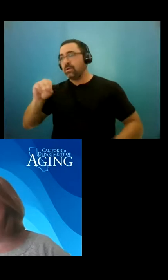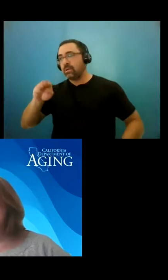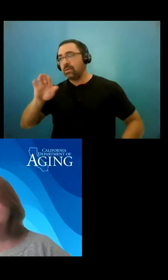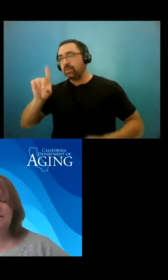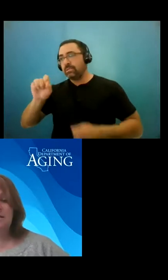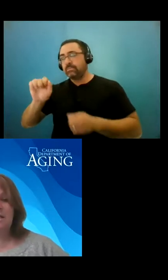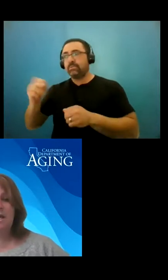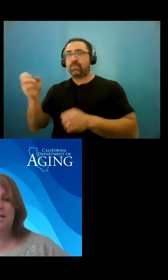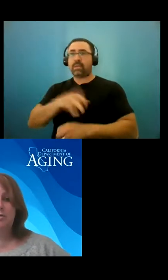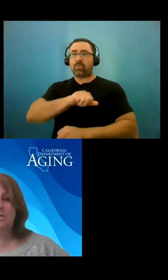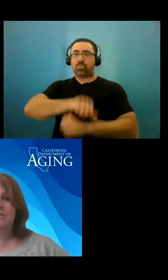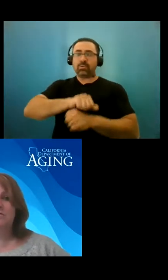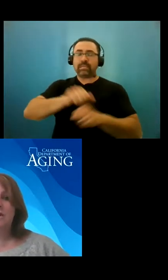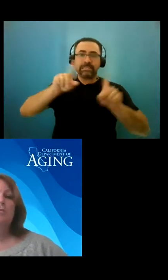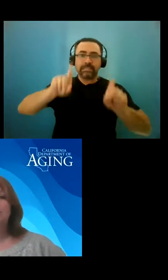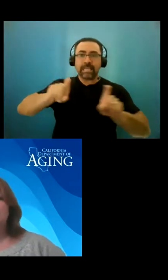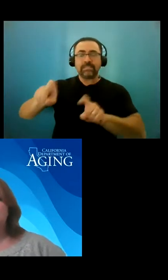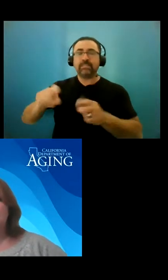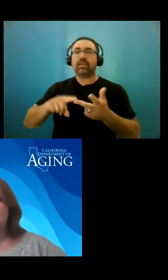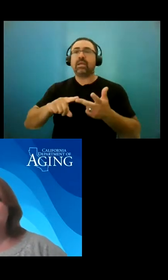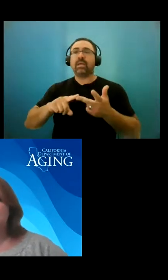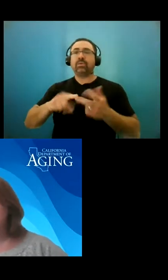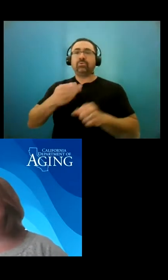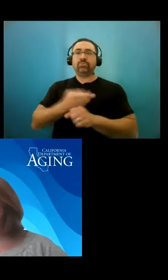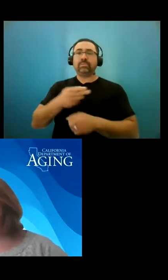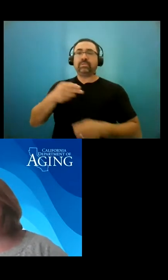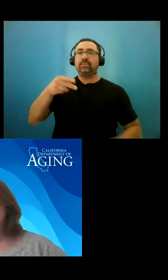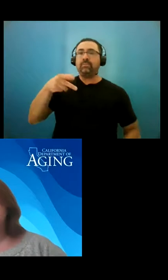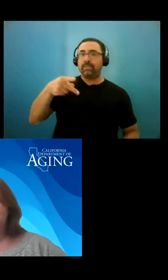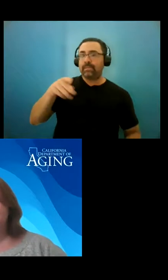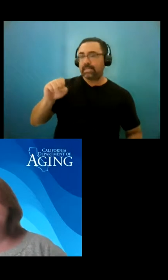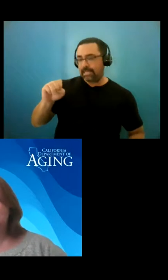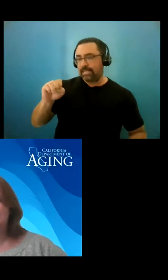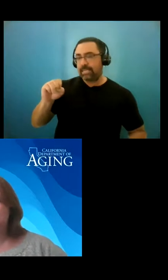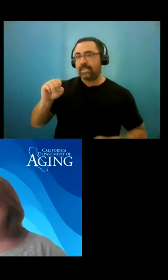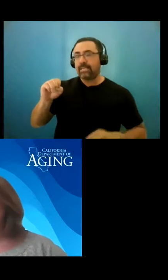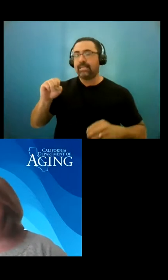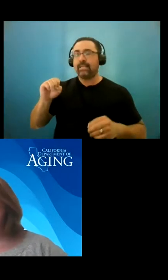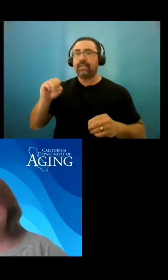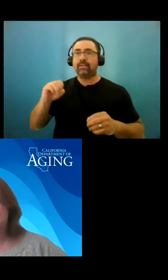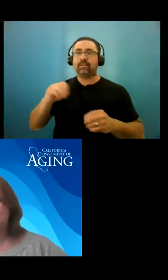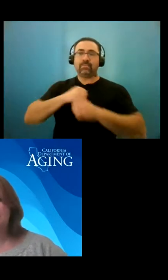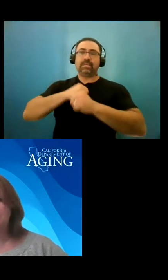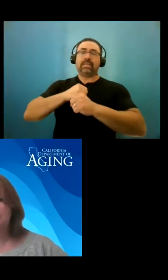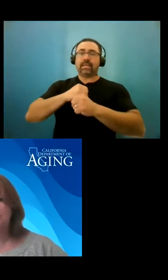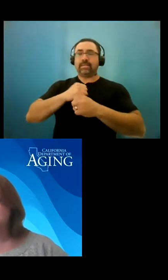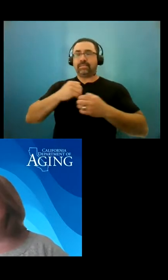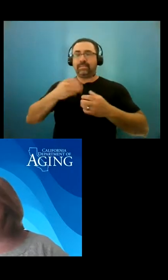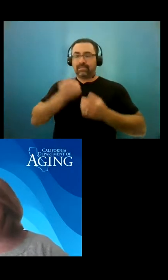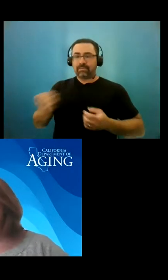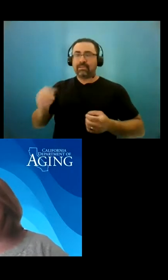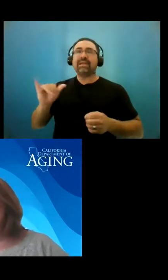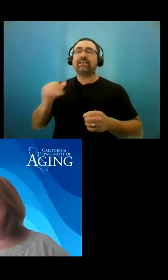duties, testing, and use of protective health, personal protective equipment. So your masks and your